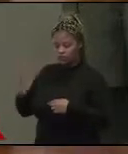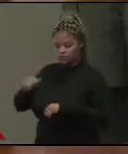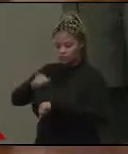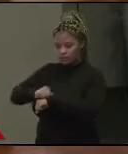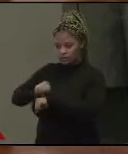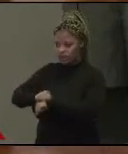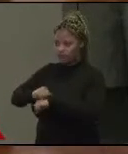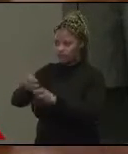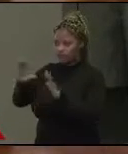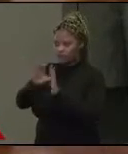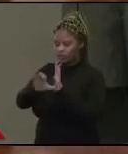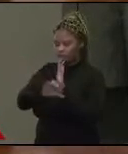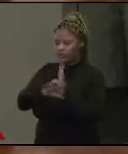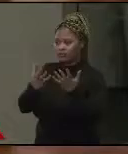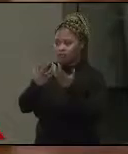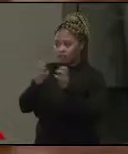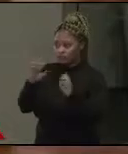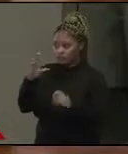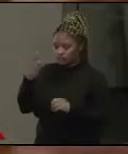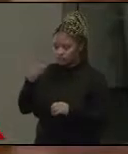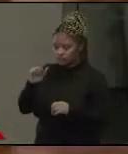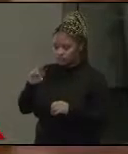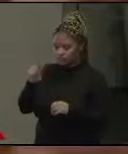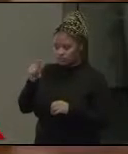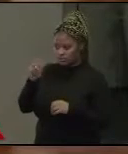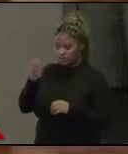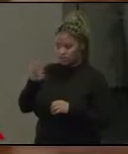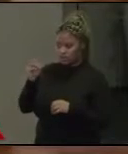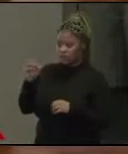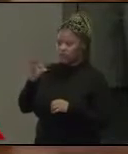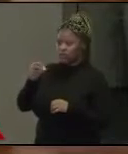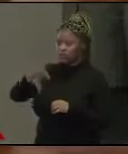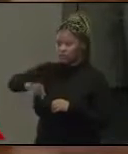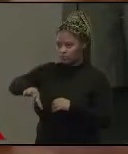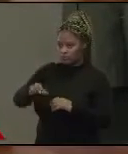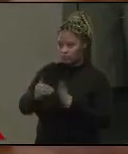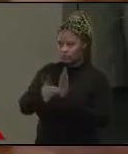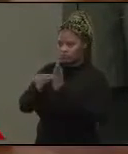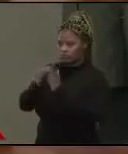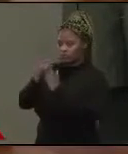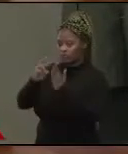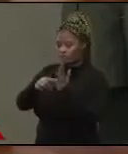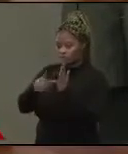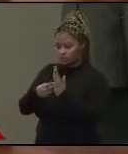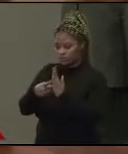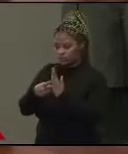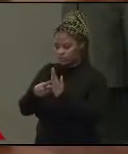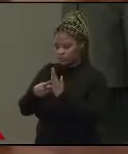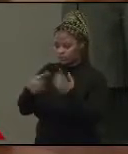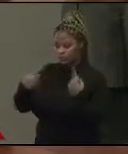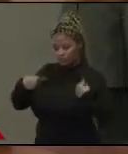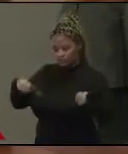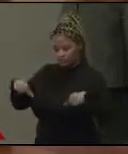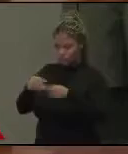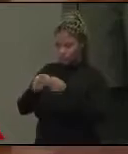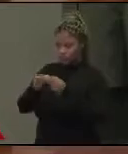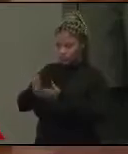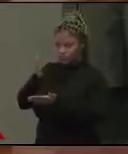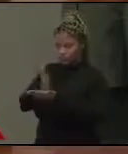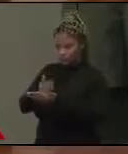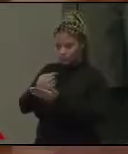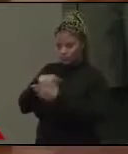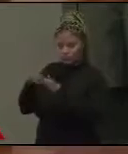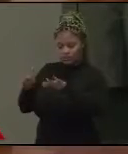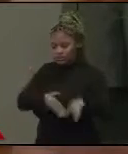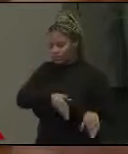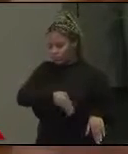Freedom Charter, the Provincial Development Plan. We will surely leave no one and no place behind. Ours is to